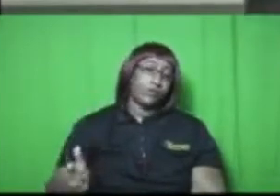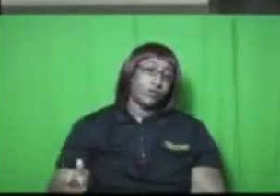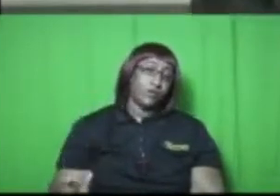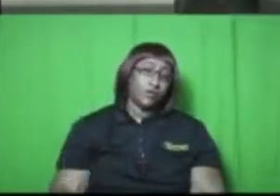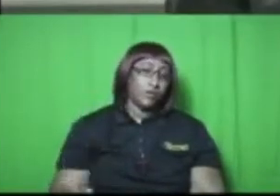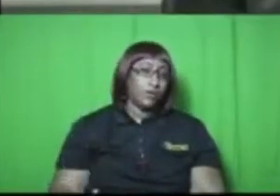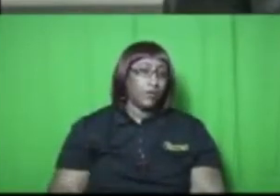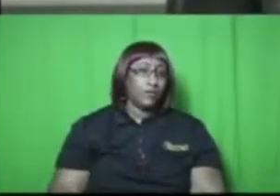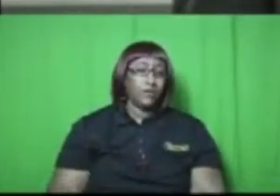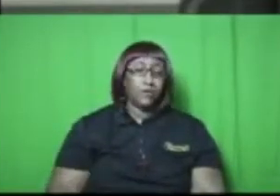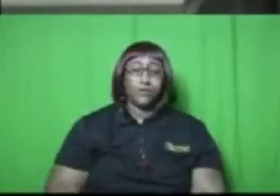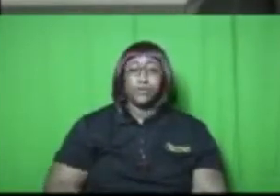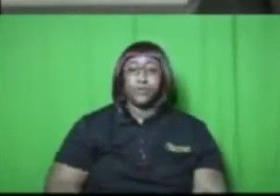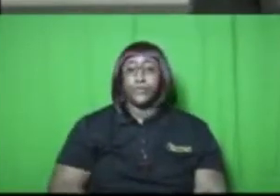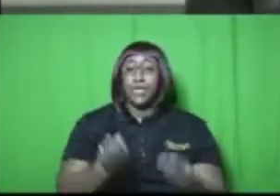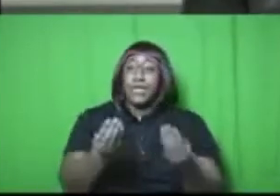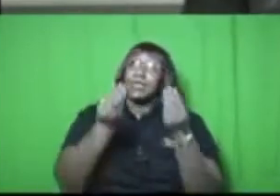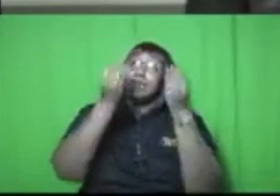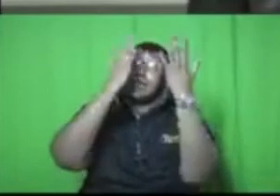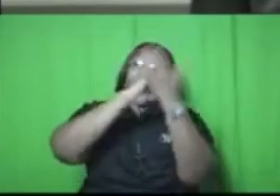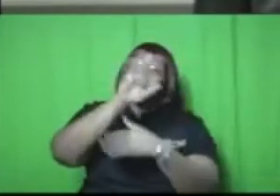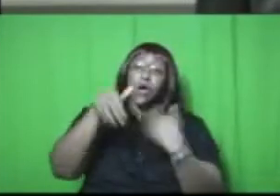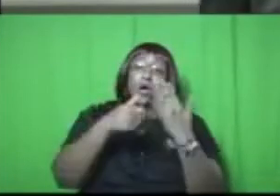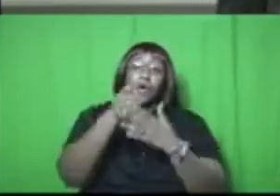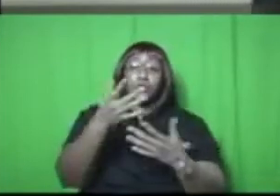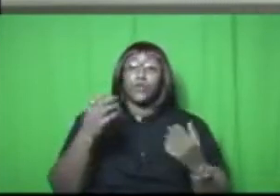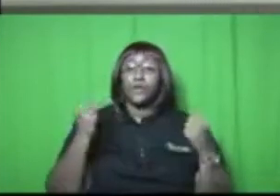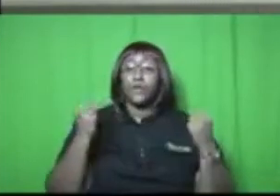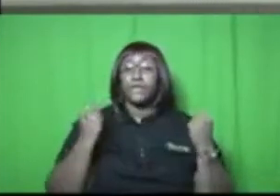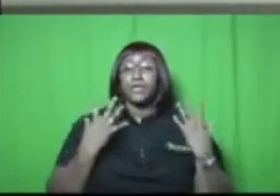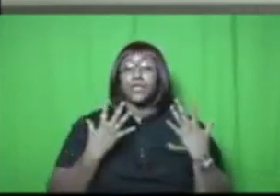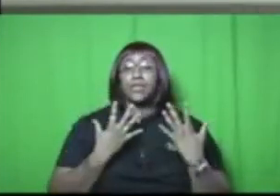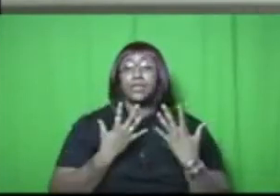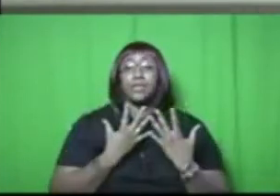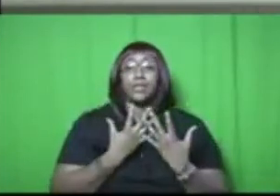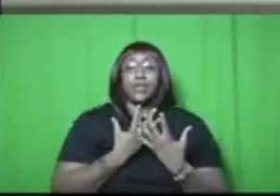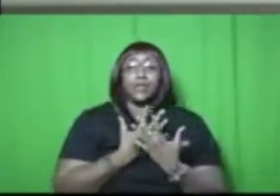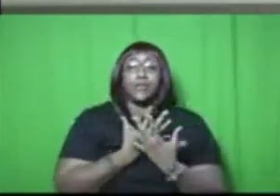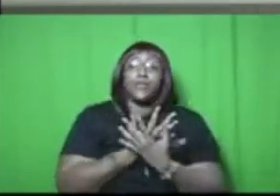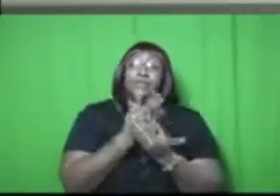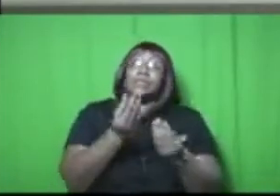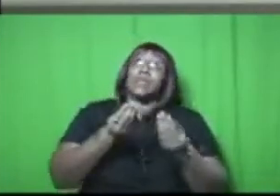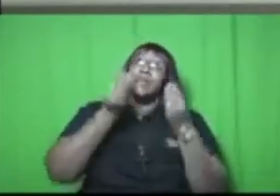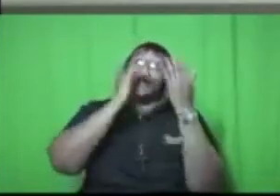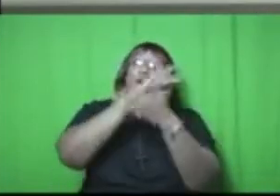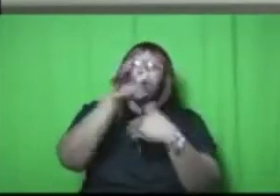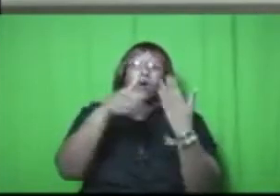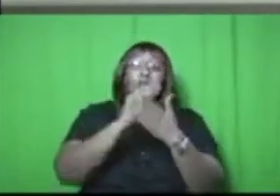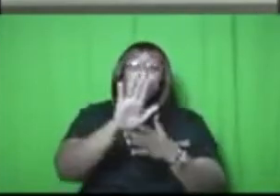Cast all your fears, all your fears, all your fears, all your fears, all your fears